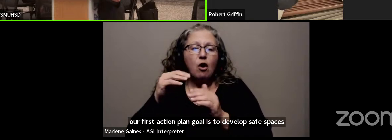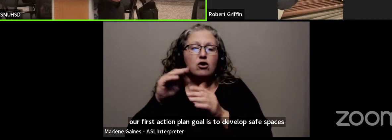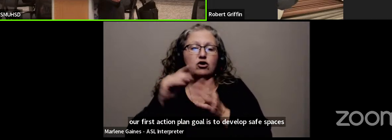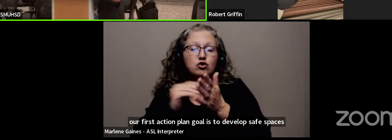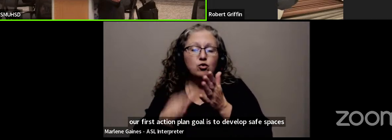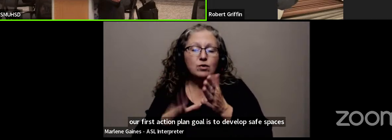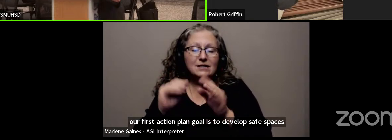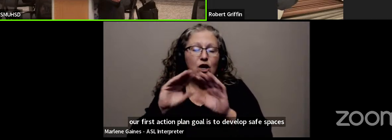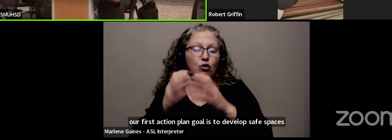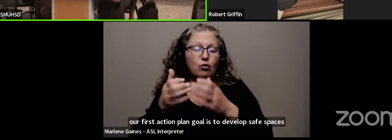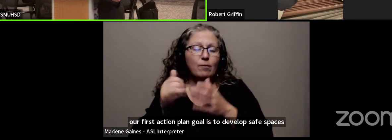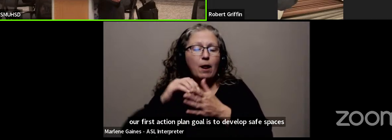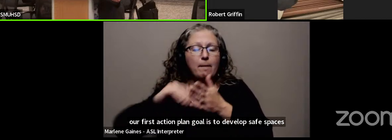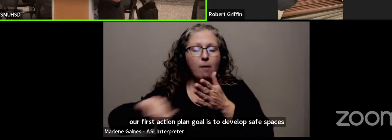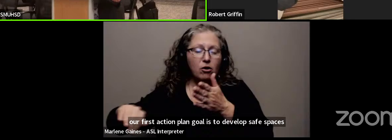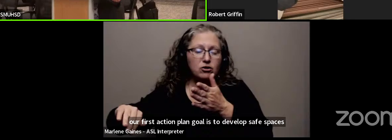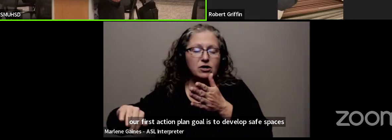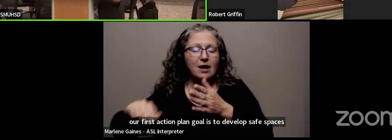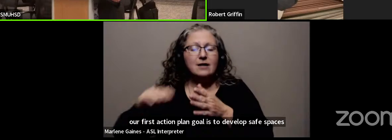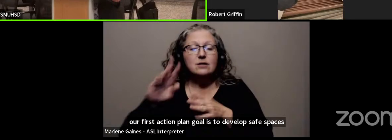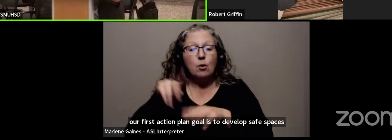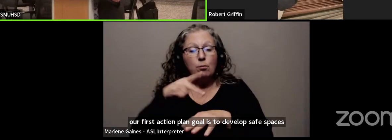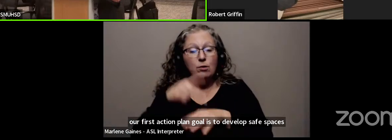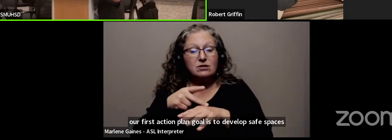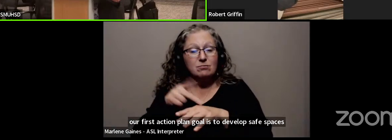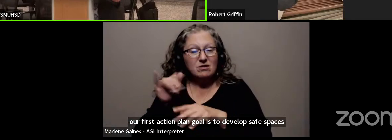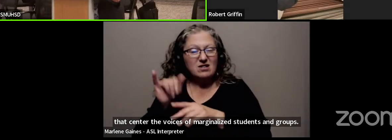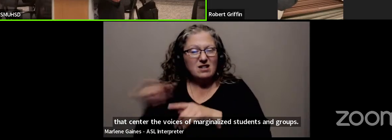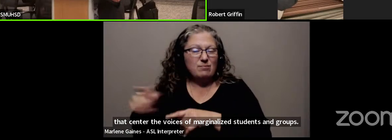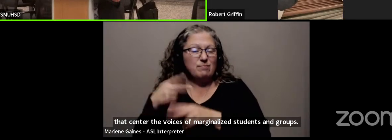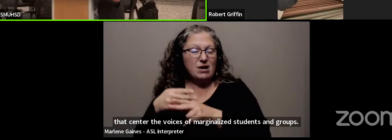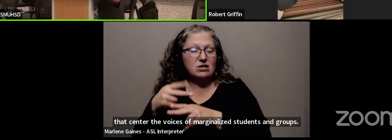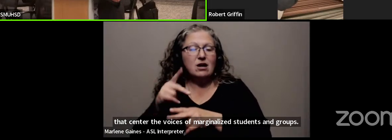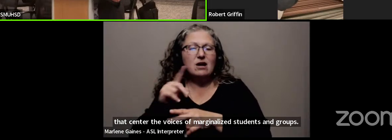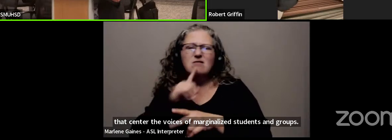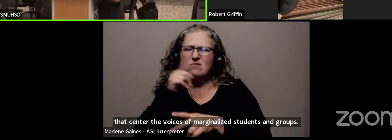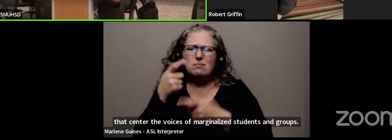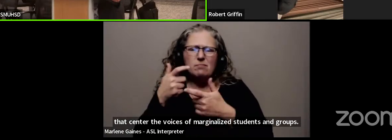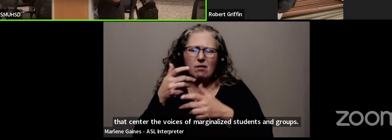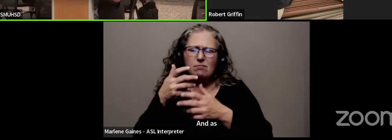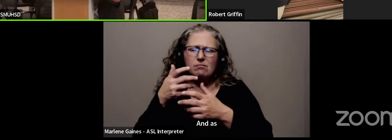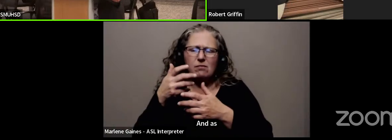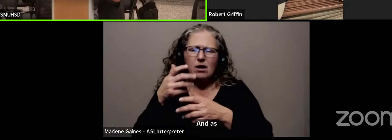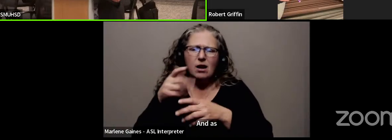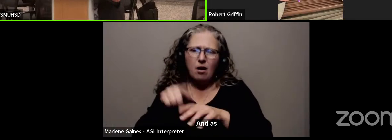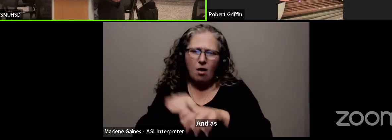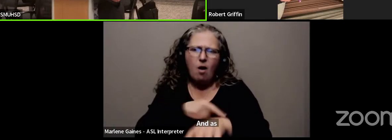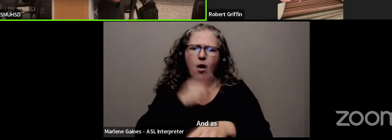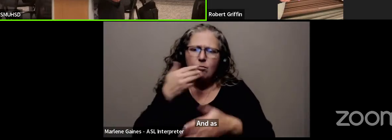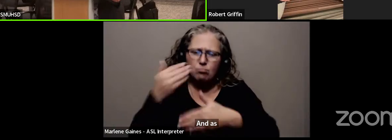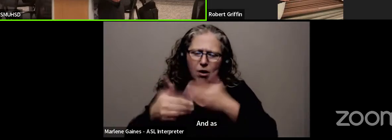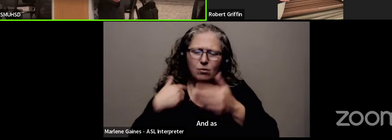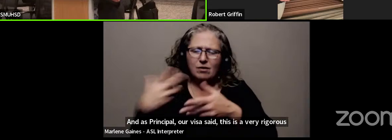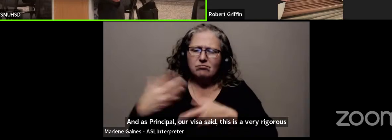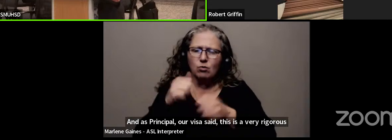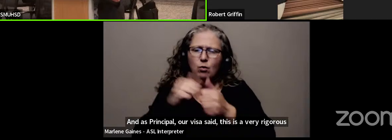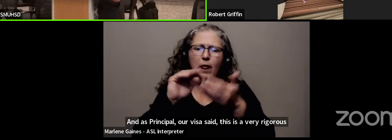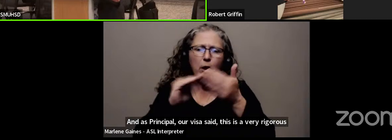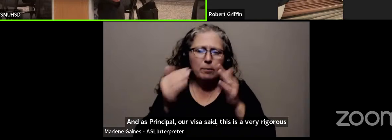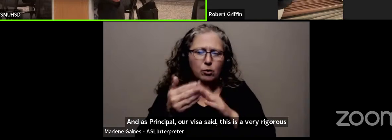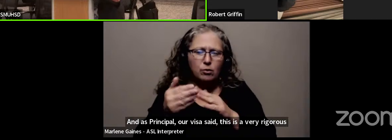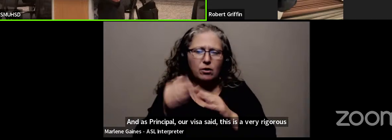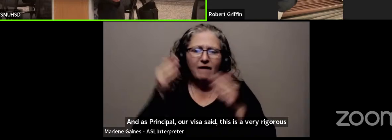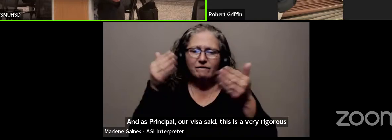groups. And as Principal Arbizu said, this is a very rigorous process that we engage with our community. We have a lot of focus groups